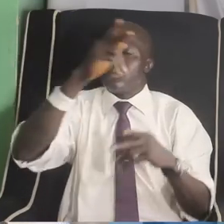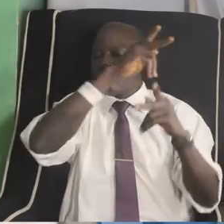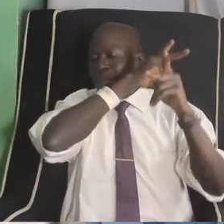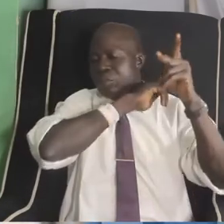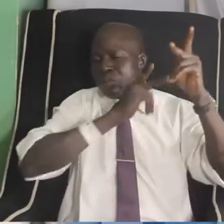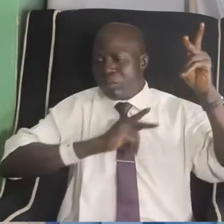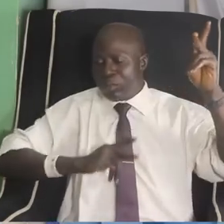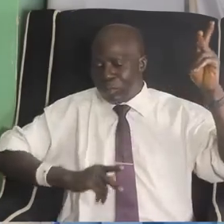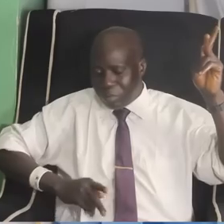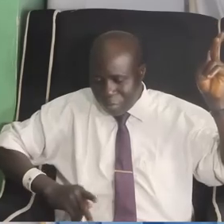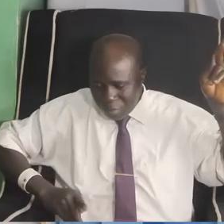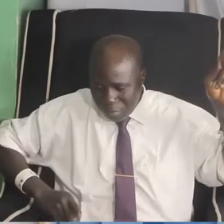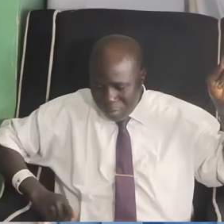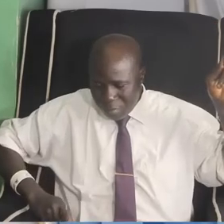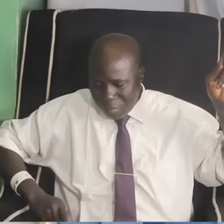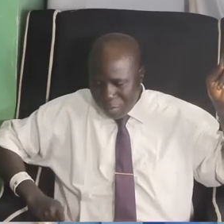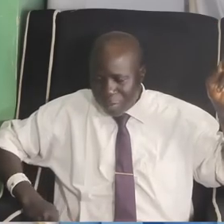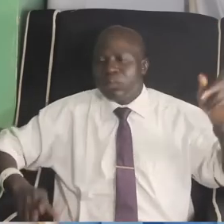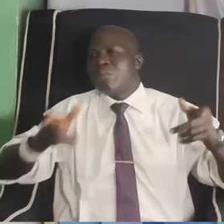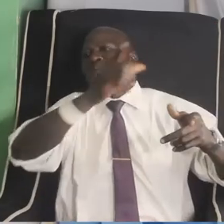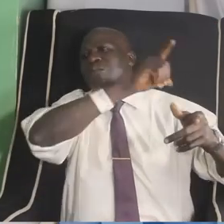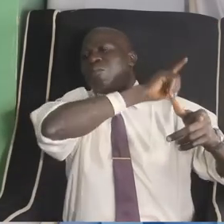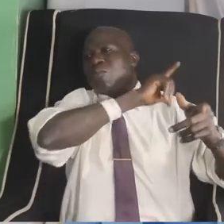le ye ti joba